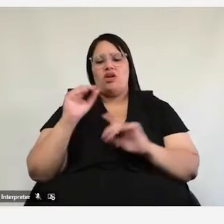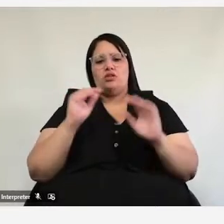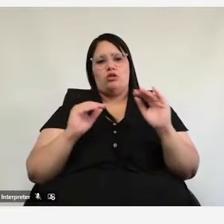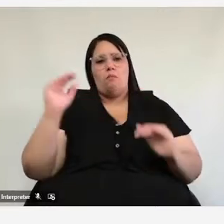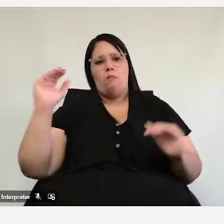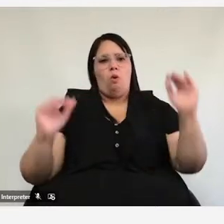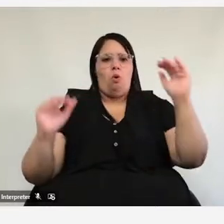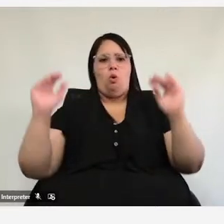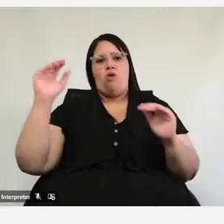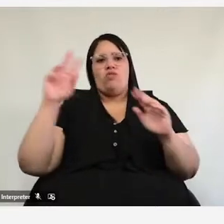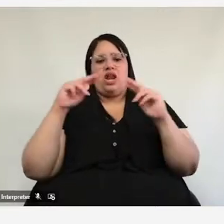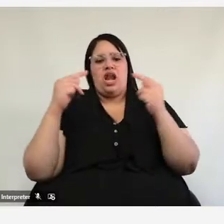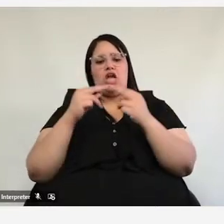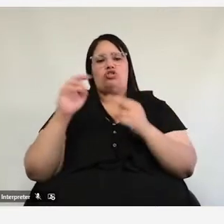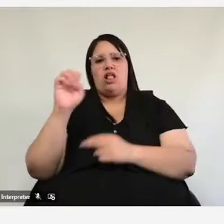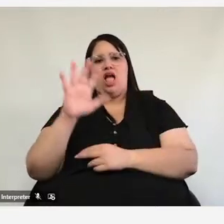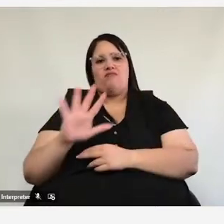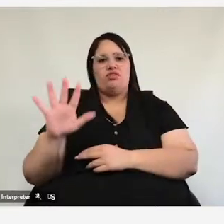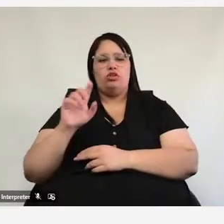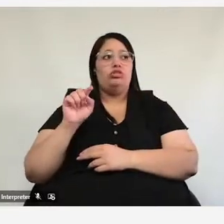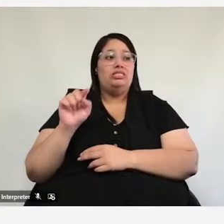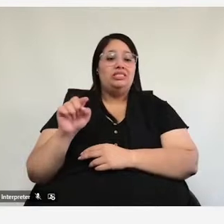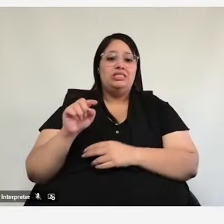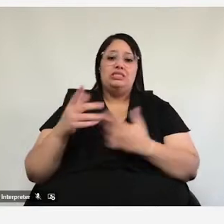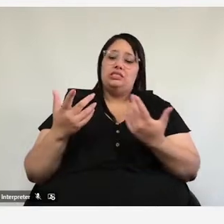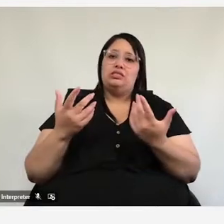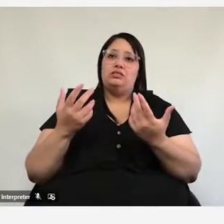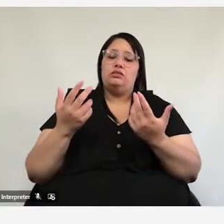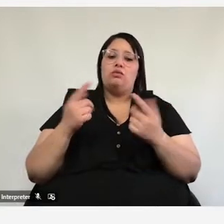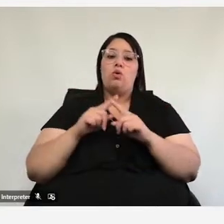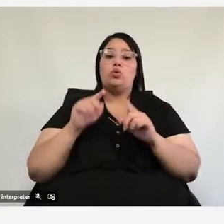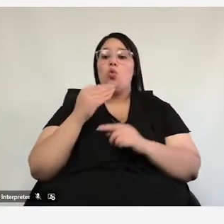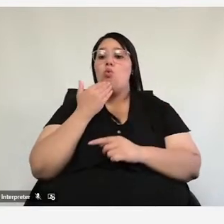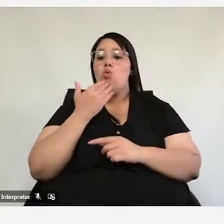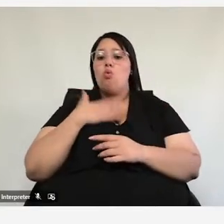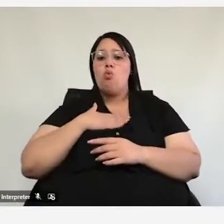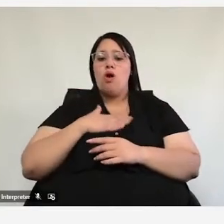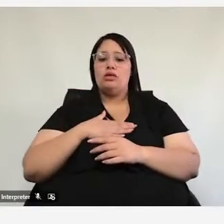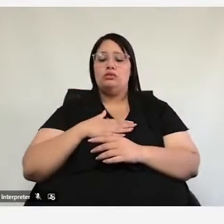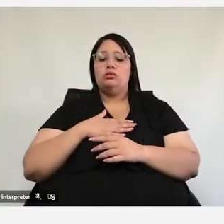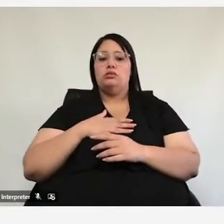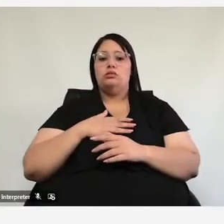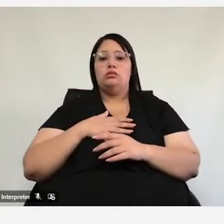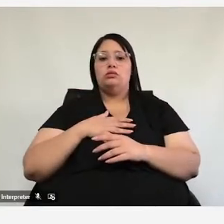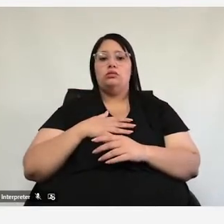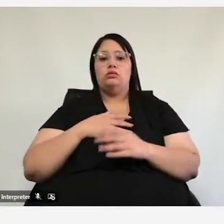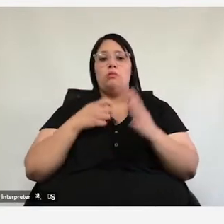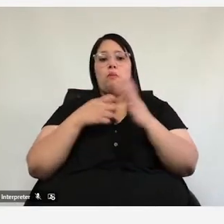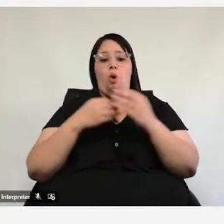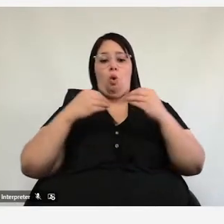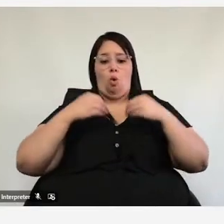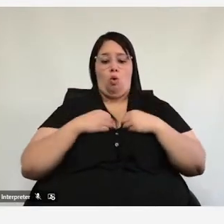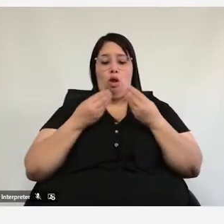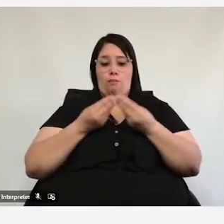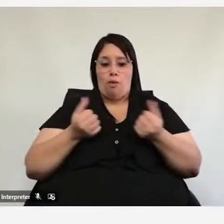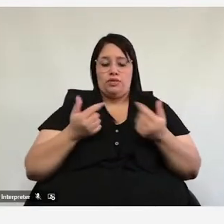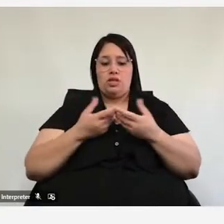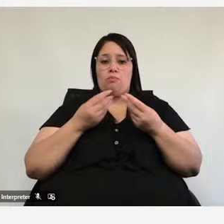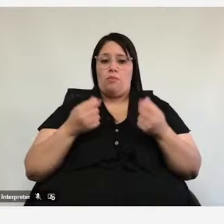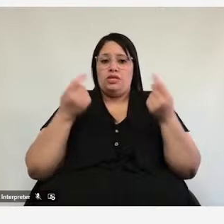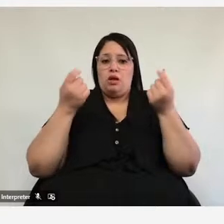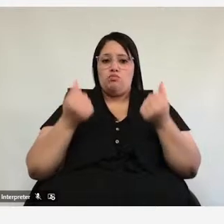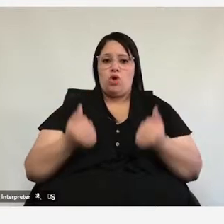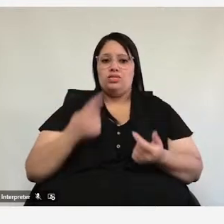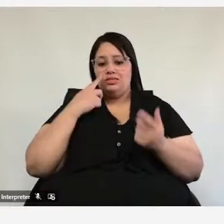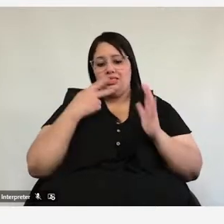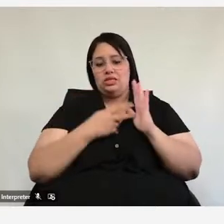than the national average. This is SIF. For those wanting to own properties, in terms of property prices, according to